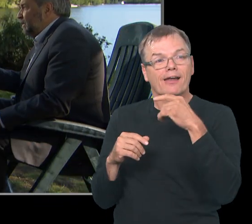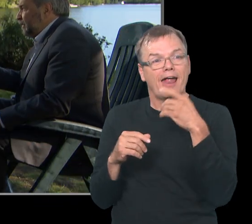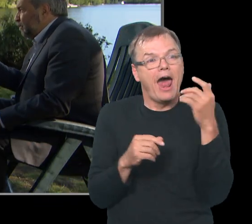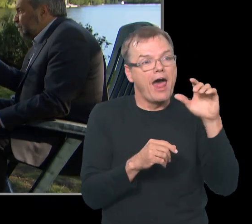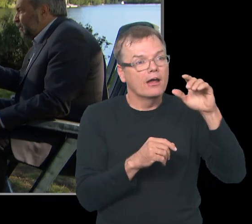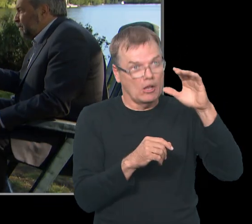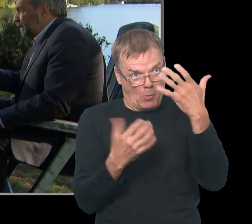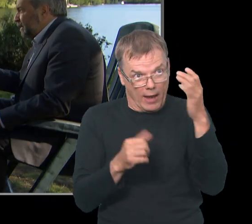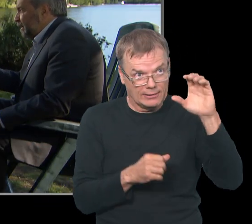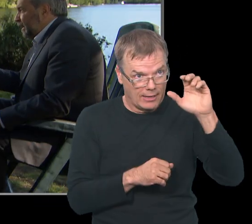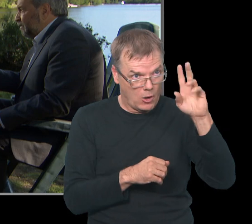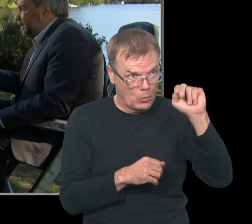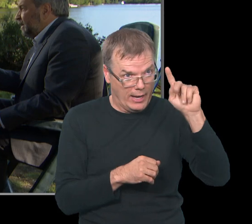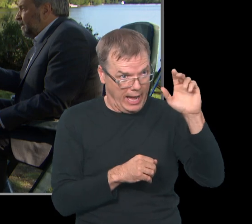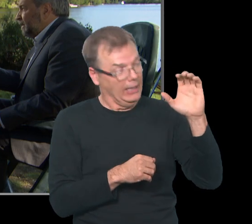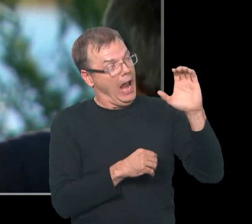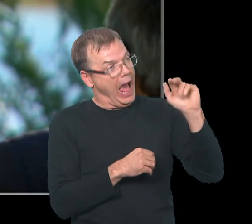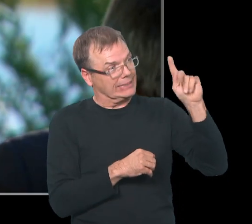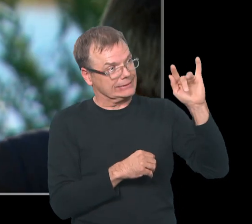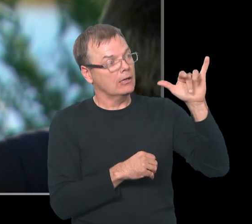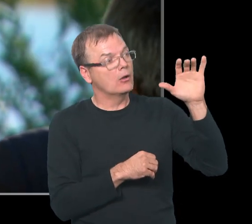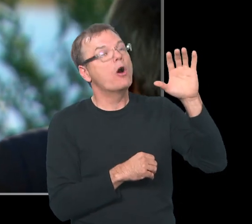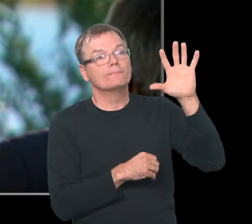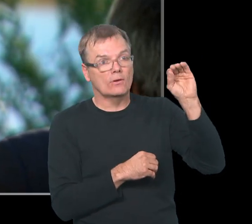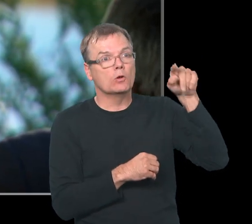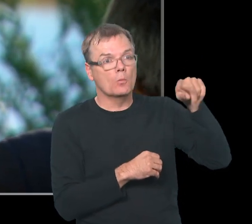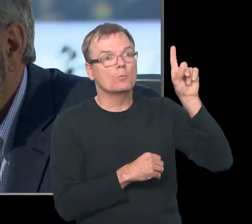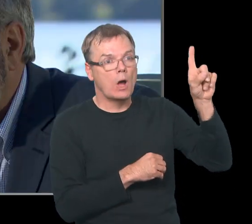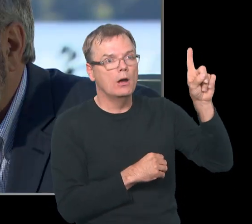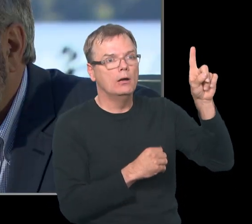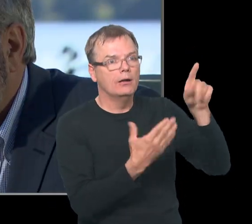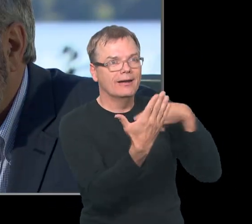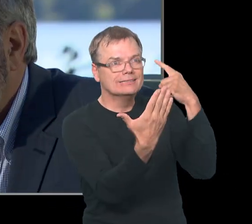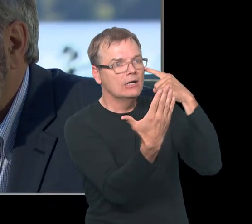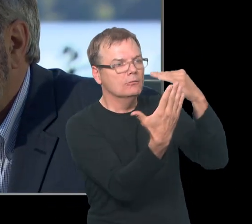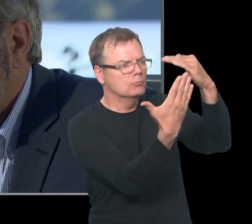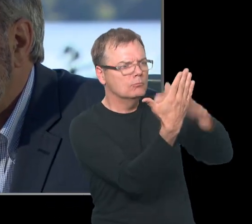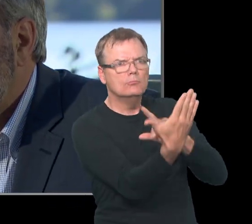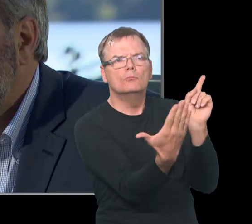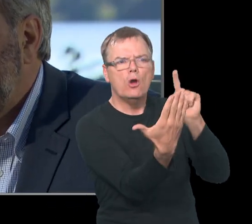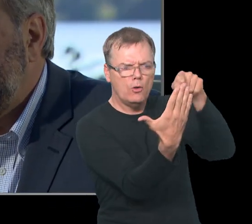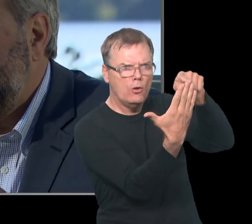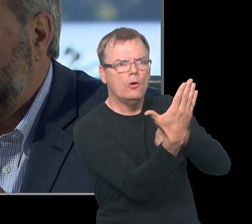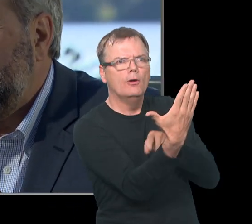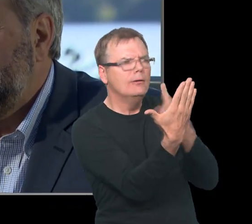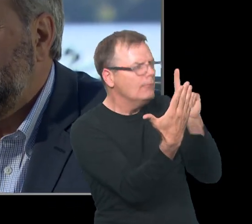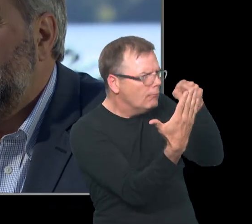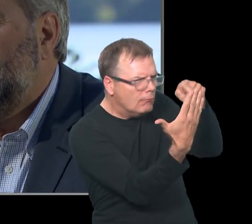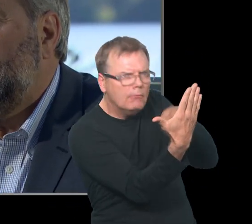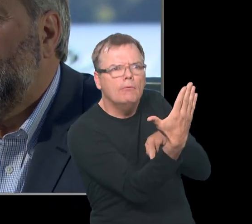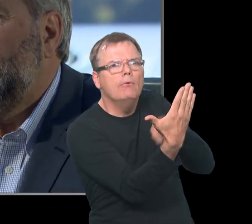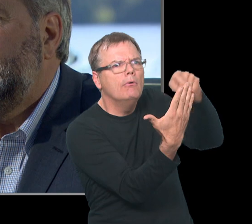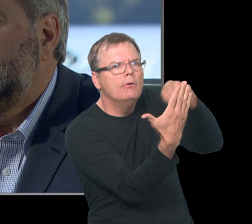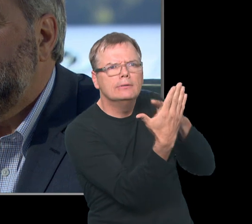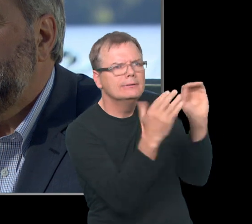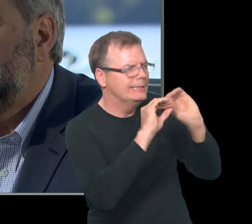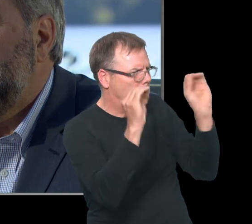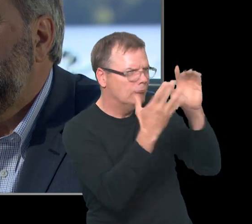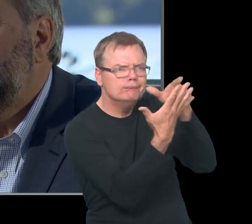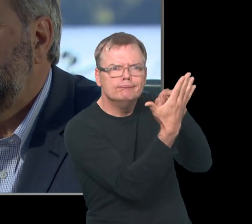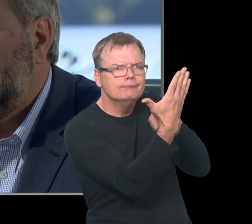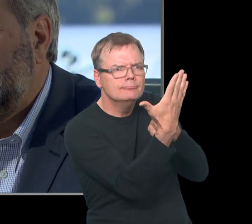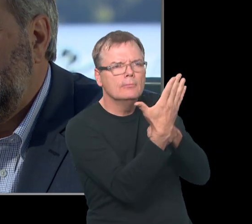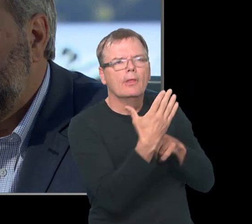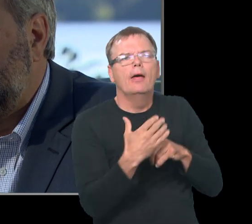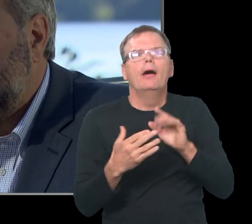number, then you're a better man than I am. No, I realize the Clarity not... Act is anything but clear. And you can't say to Canadians, we're going into this